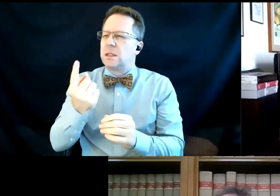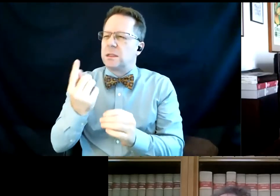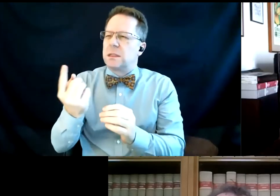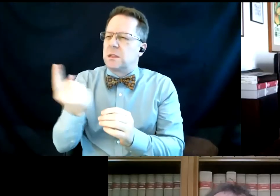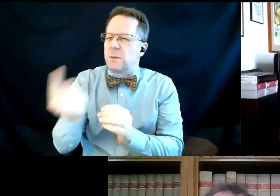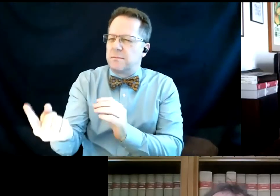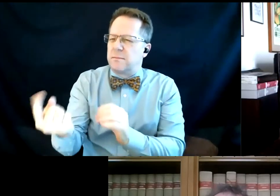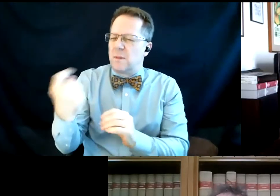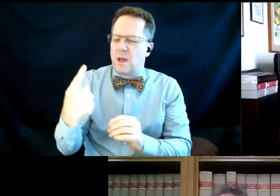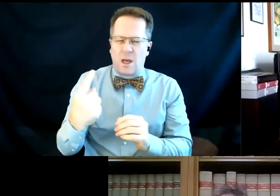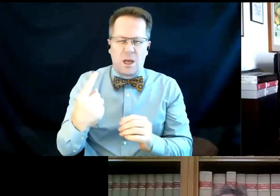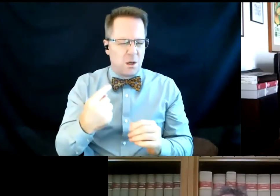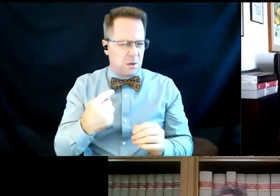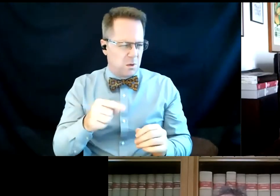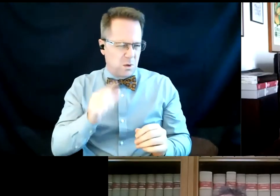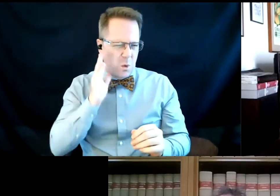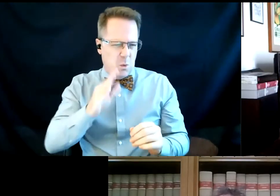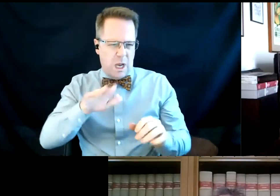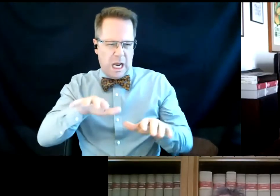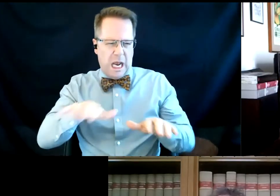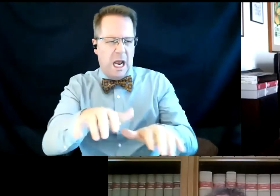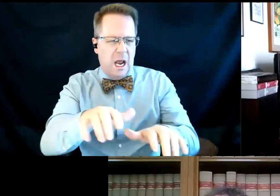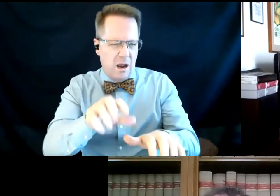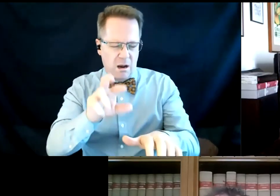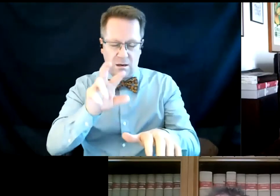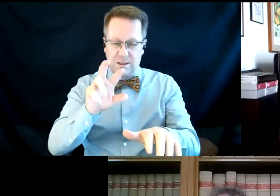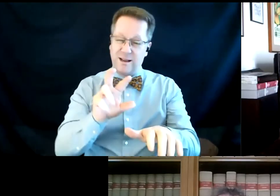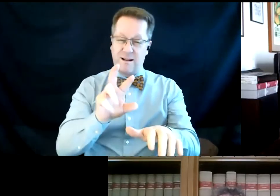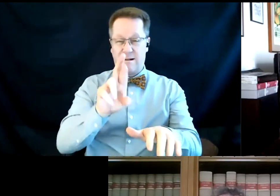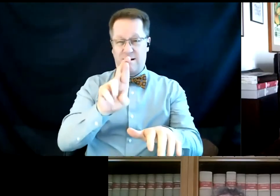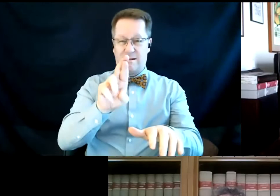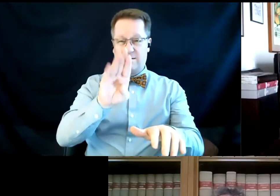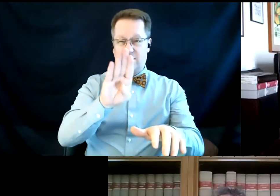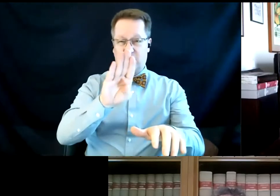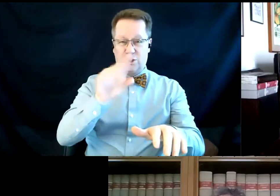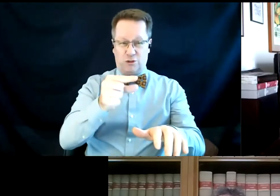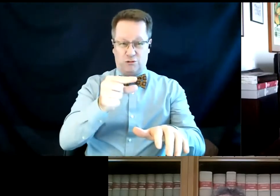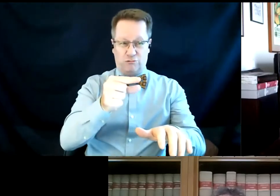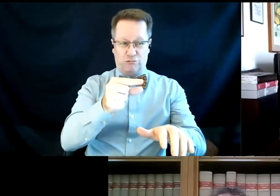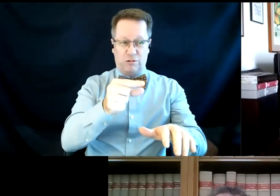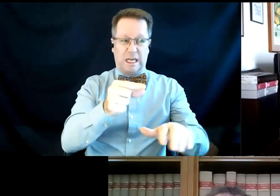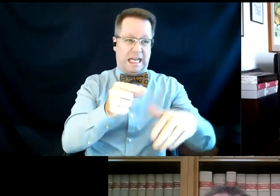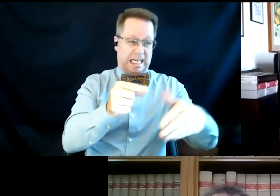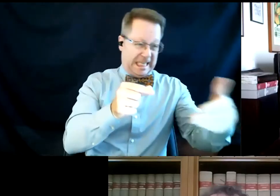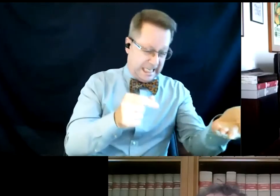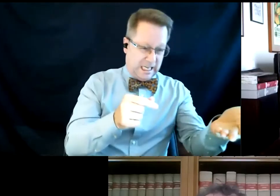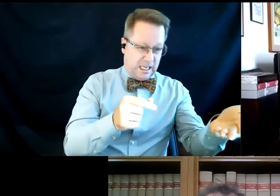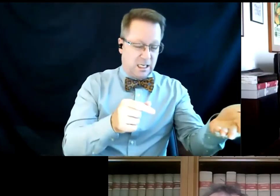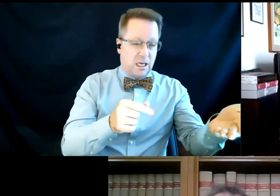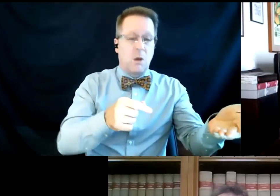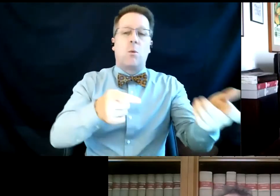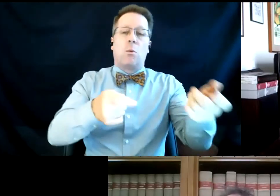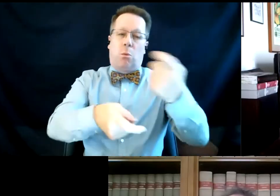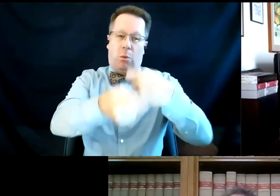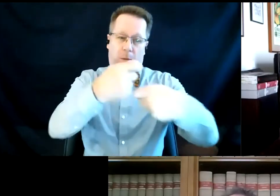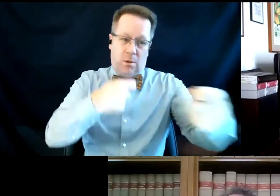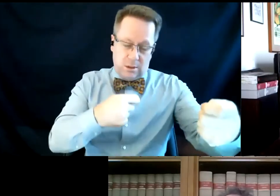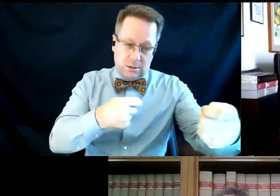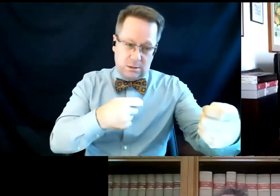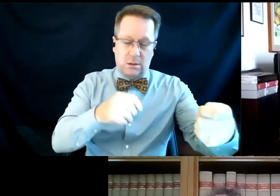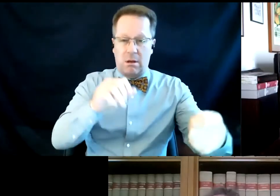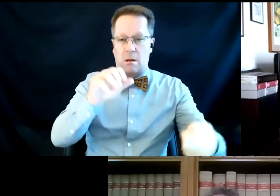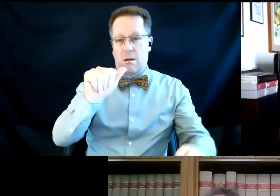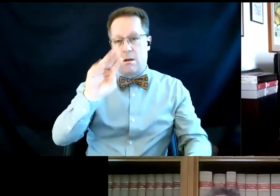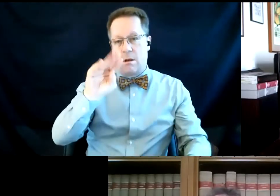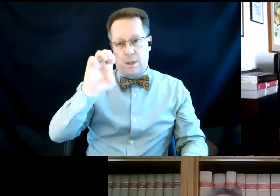with the loss of Ruth Bader Ginsburg, her replacement by Amy Coney Barrett, and a 6-3